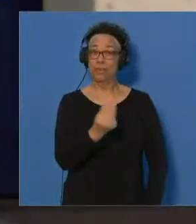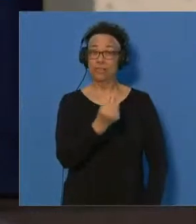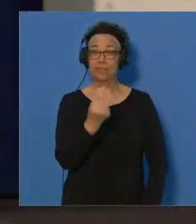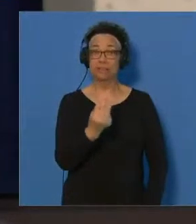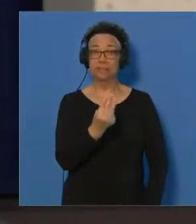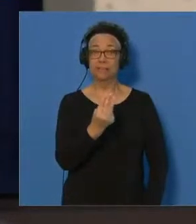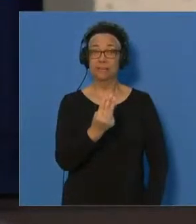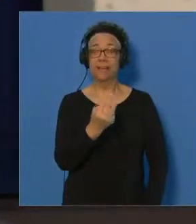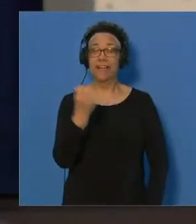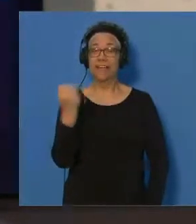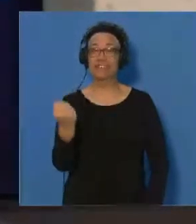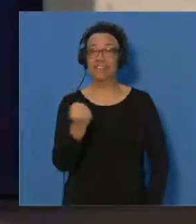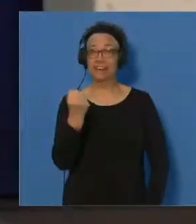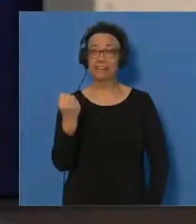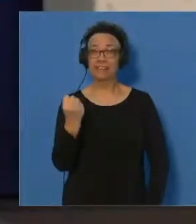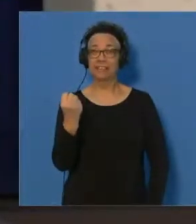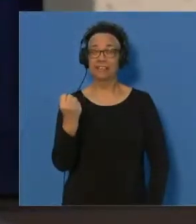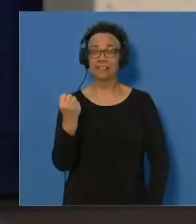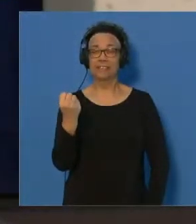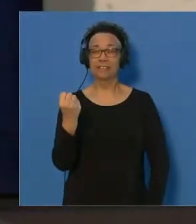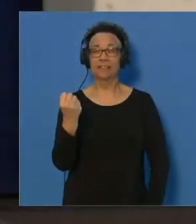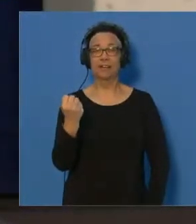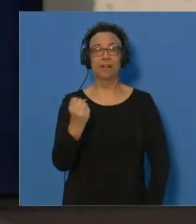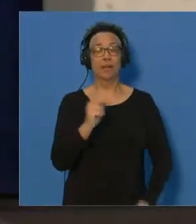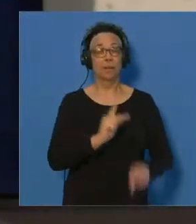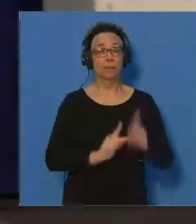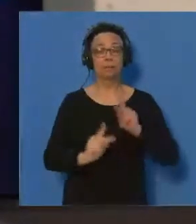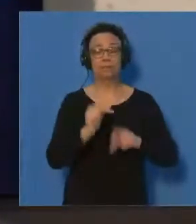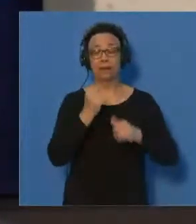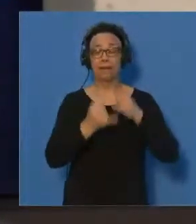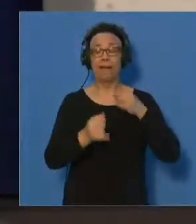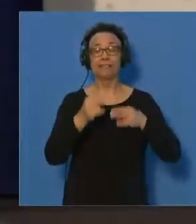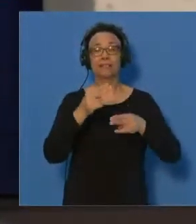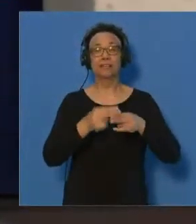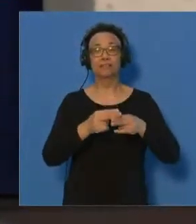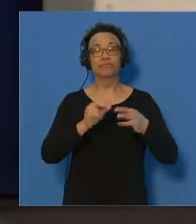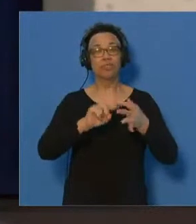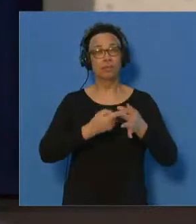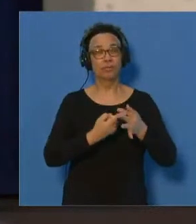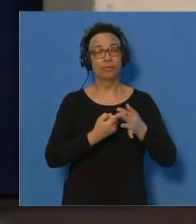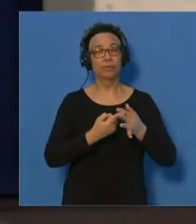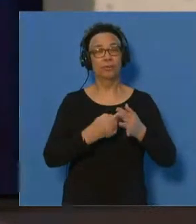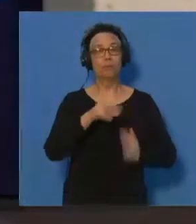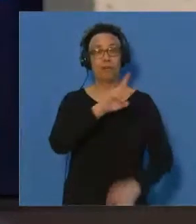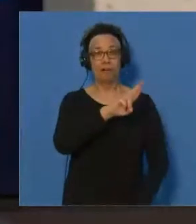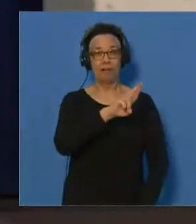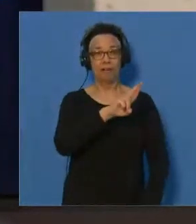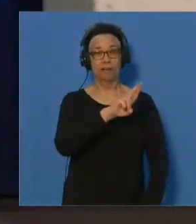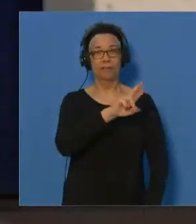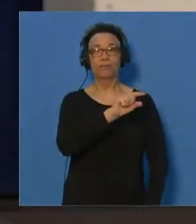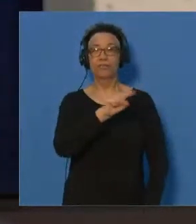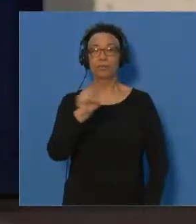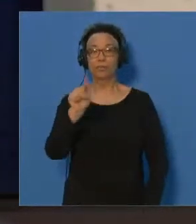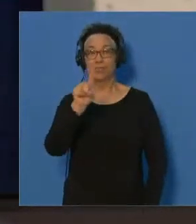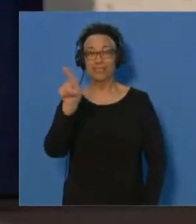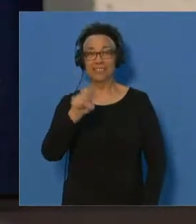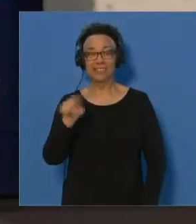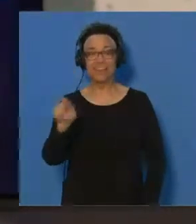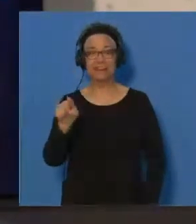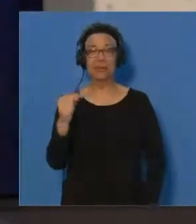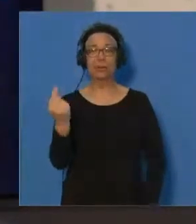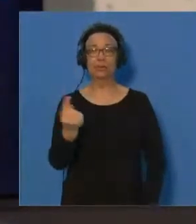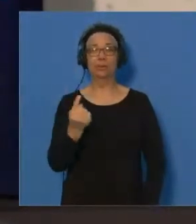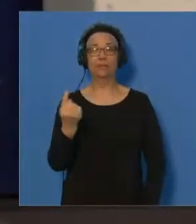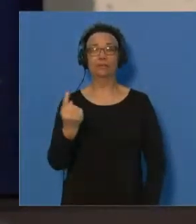Wednesdays and Saturdays shall be for persons whose surnames begin with the letters R to Z